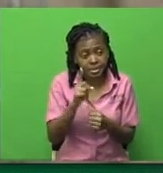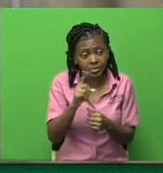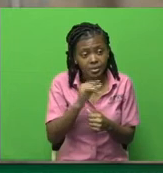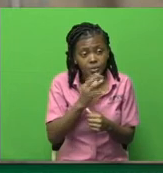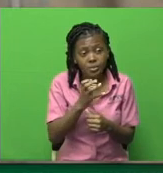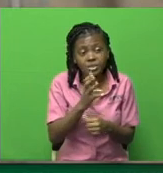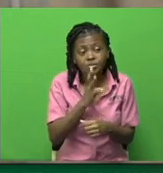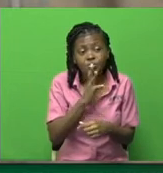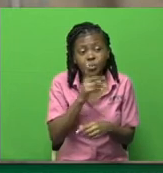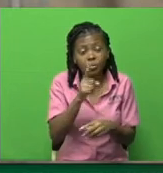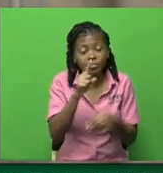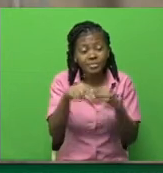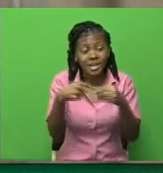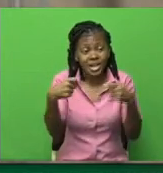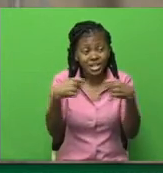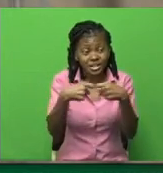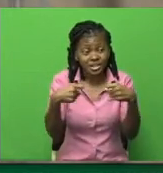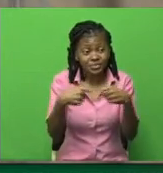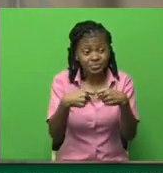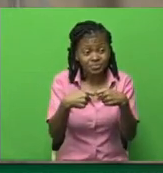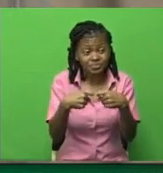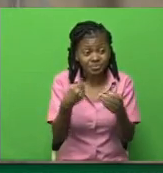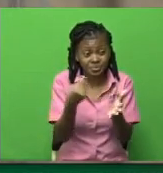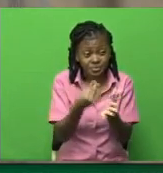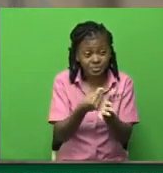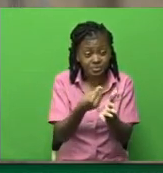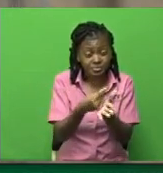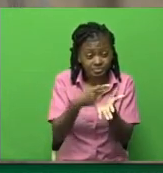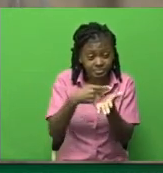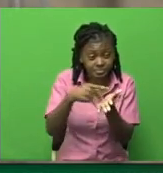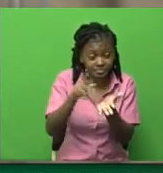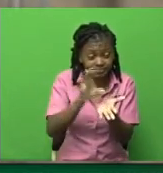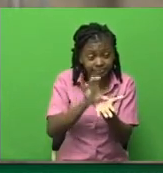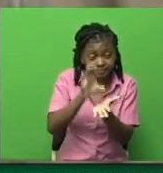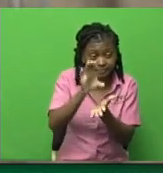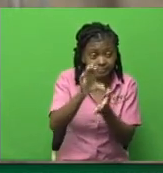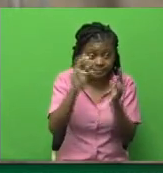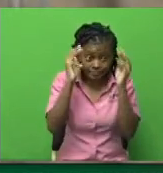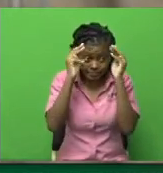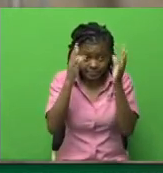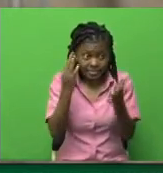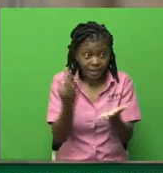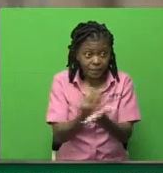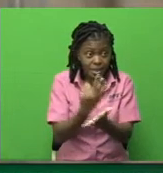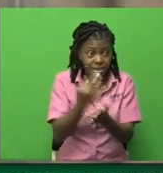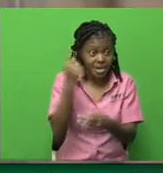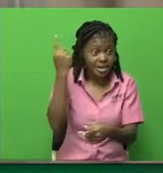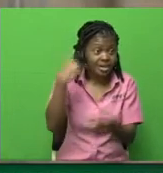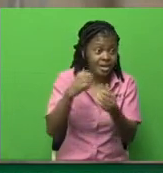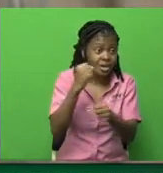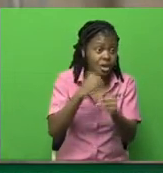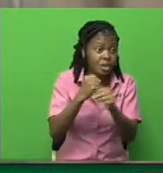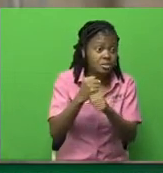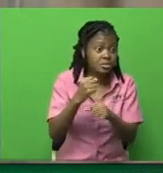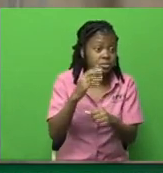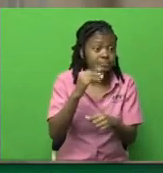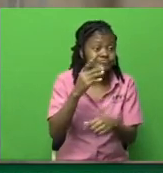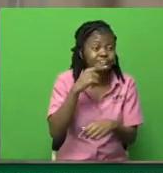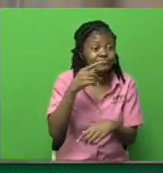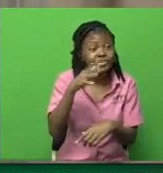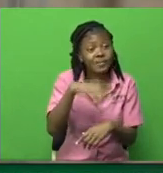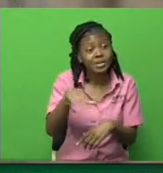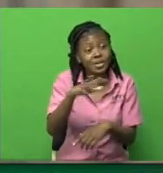rebate the Minister of Finance in last year's budget presentation told us that over 200